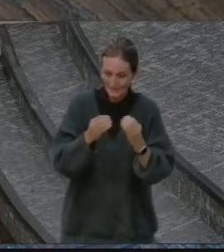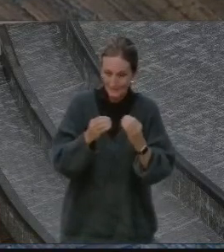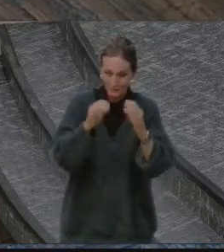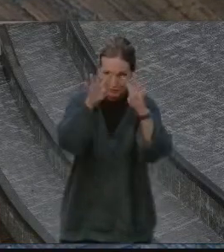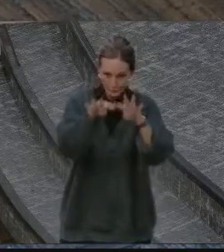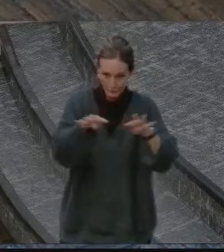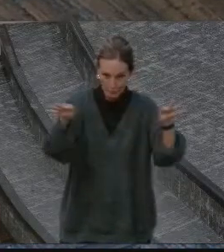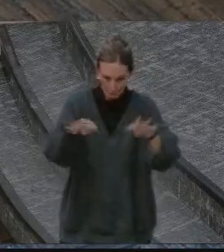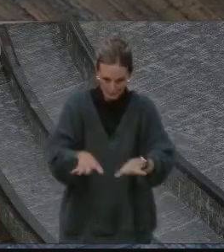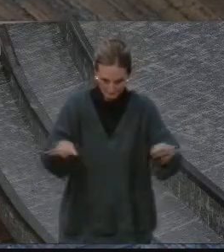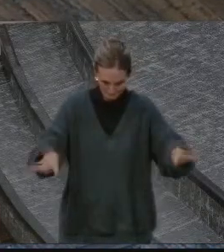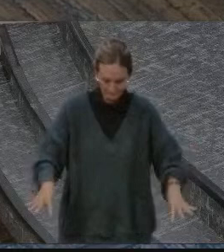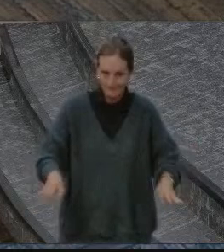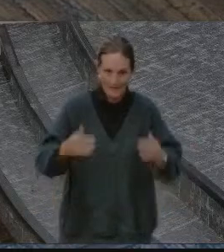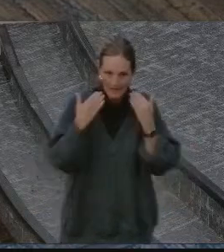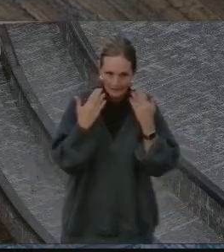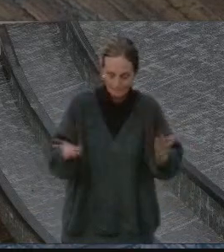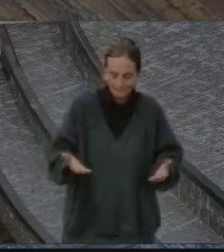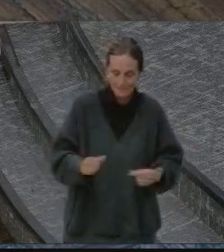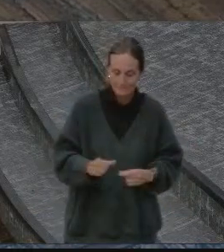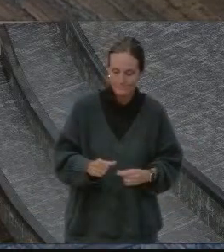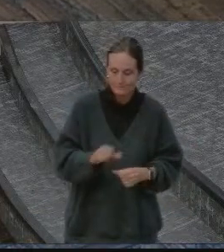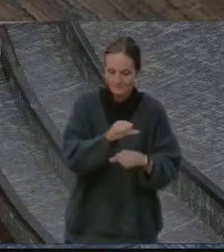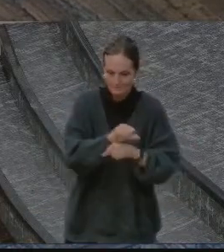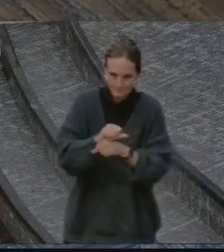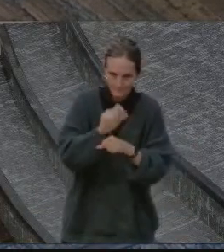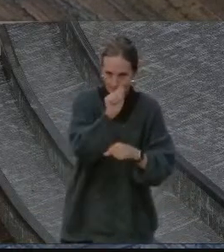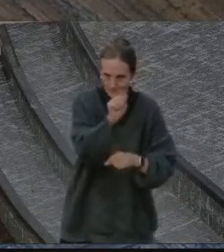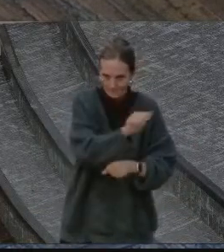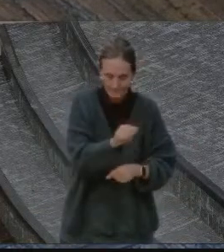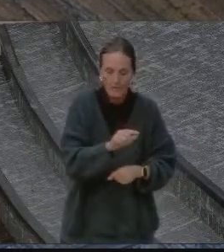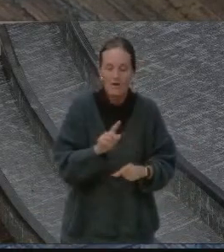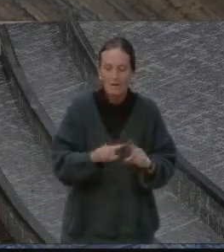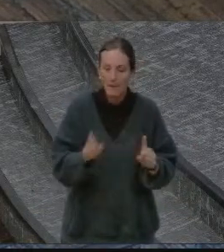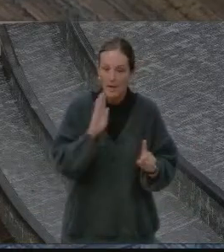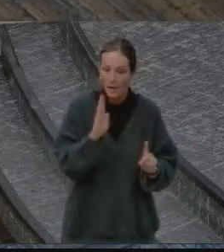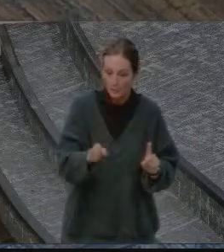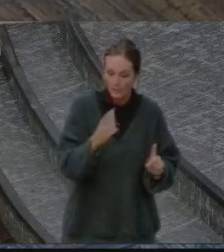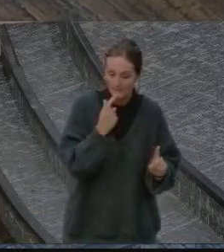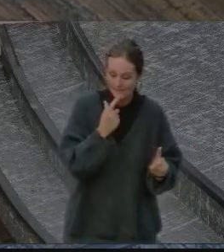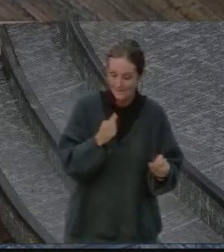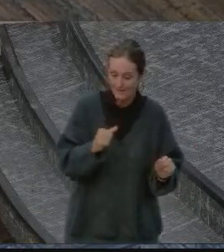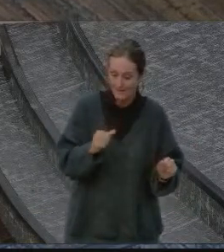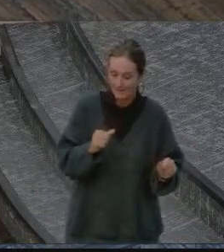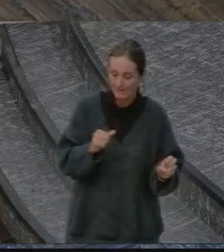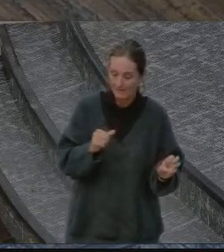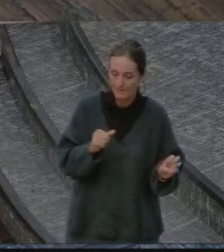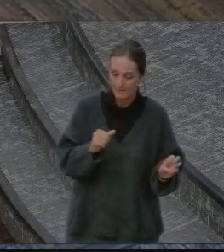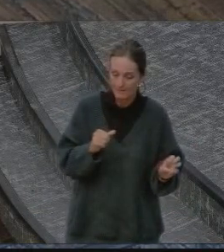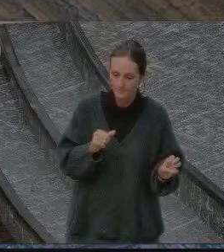into personnel decisions. What I will say is that